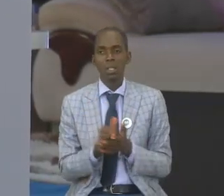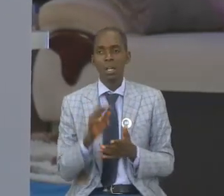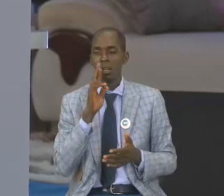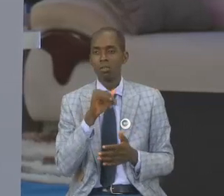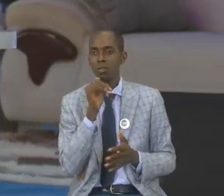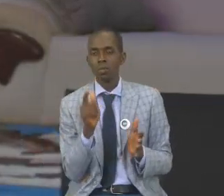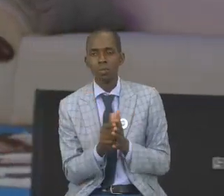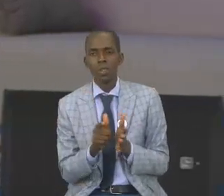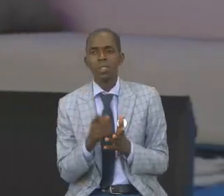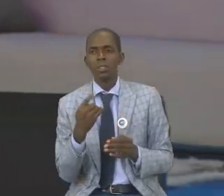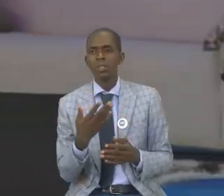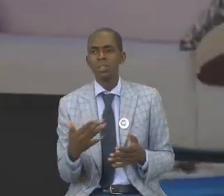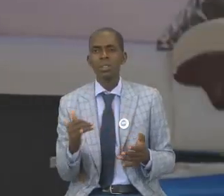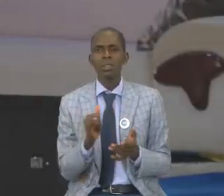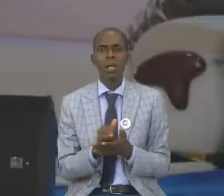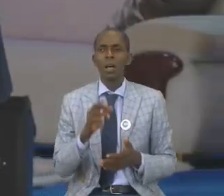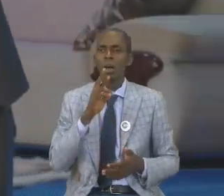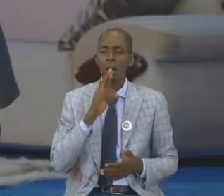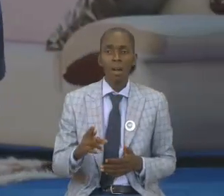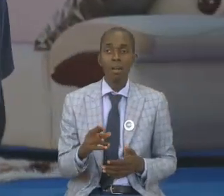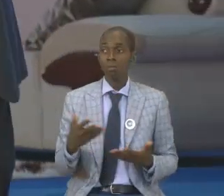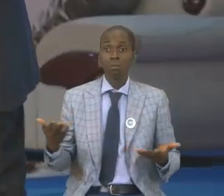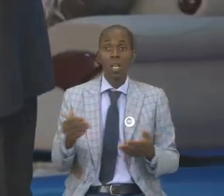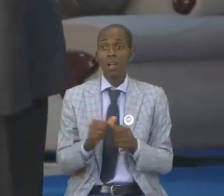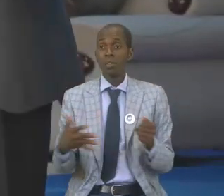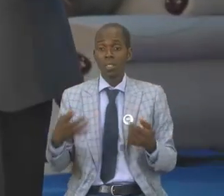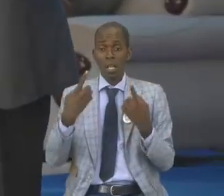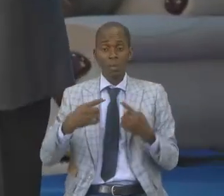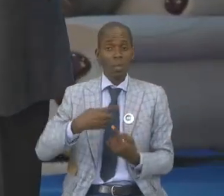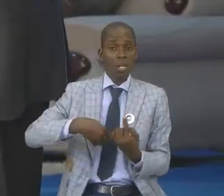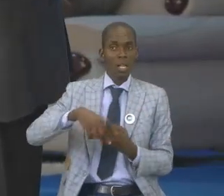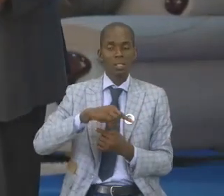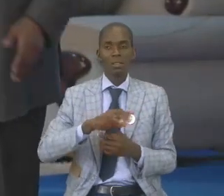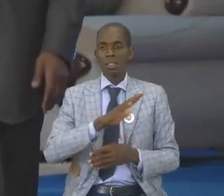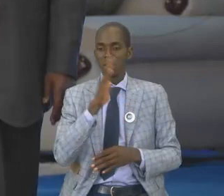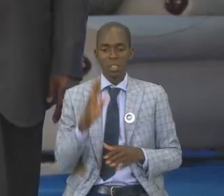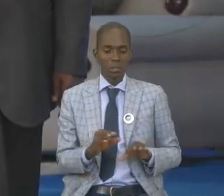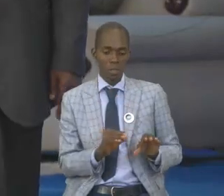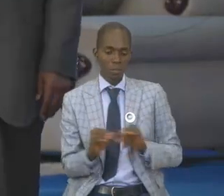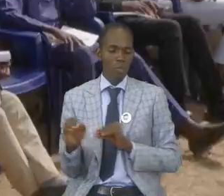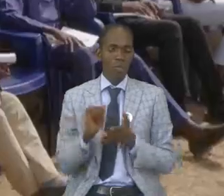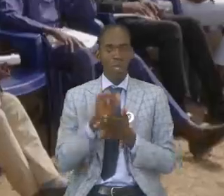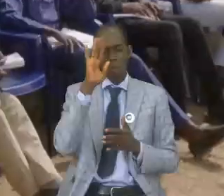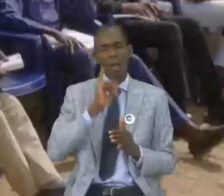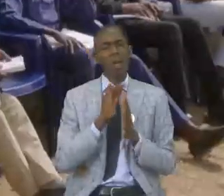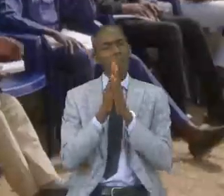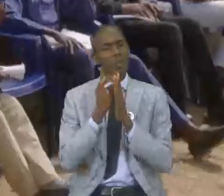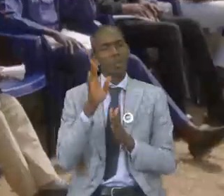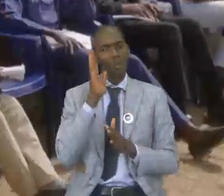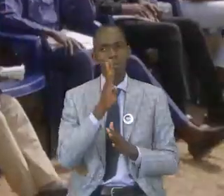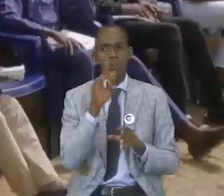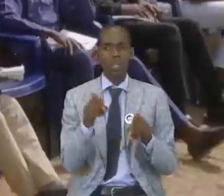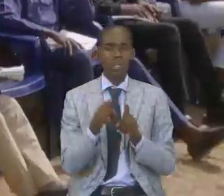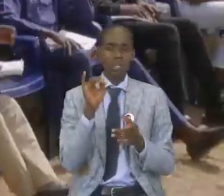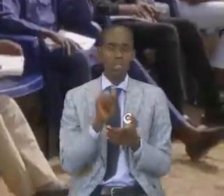professional, everything happening around him never moved him. I pray you'll be like that. That's why we